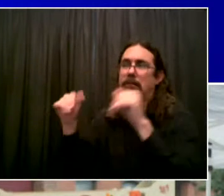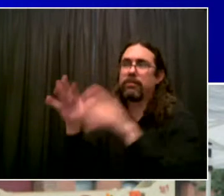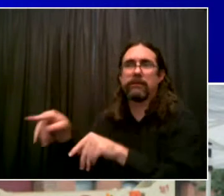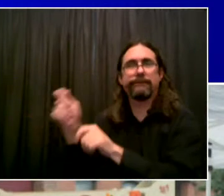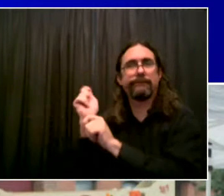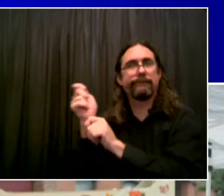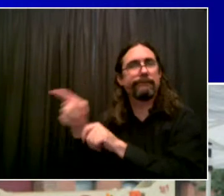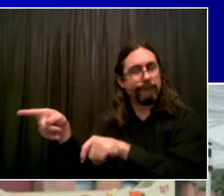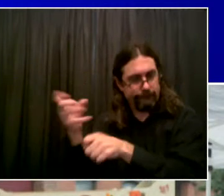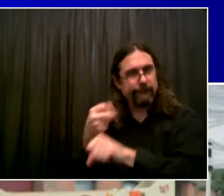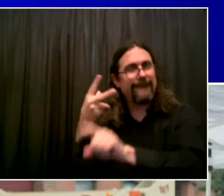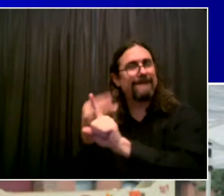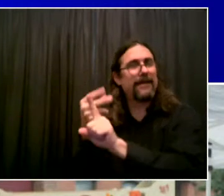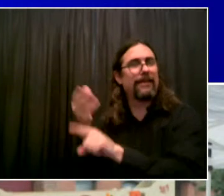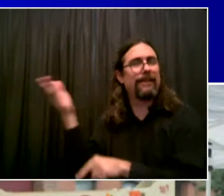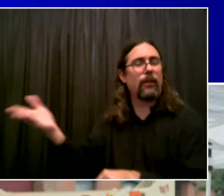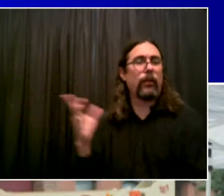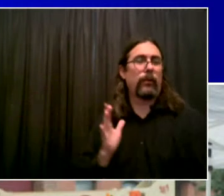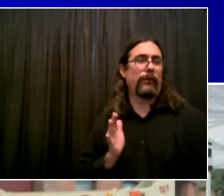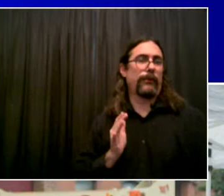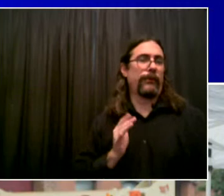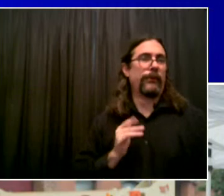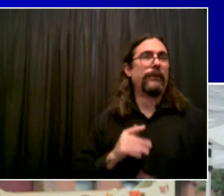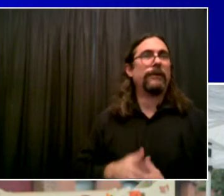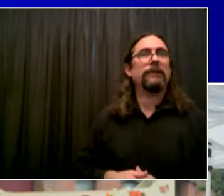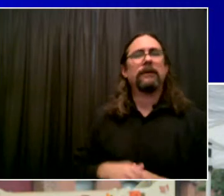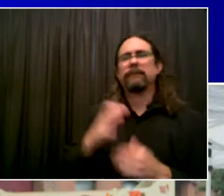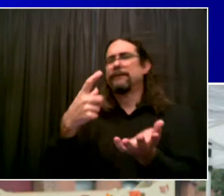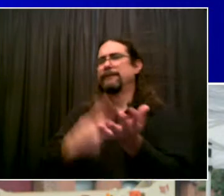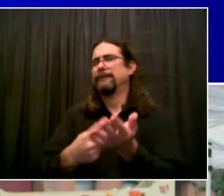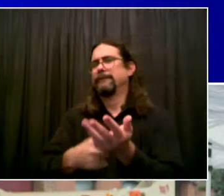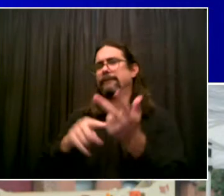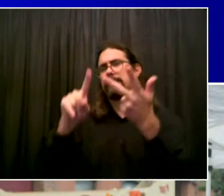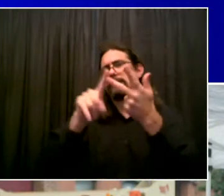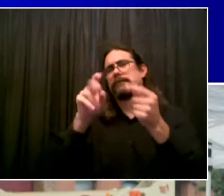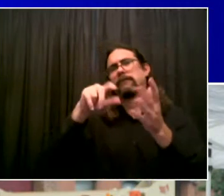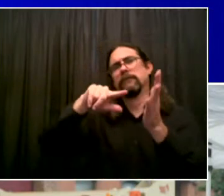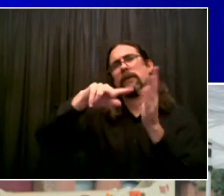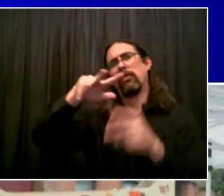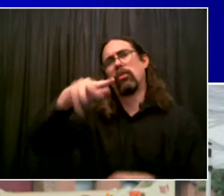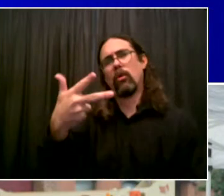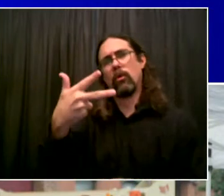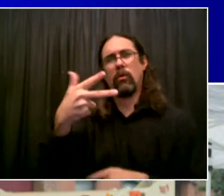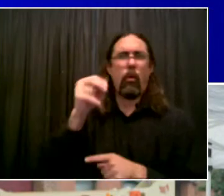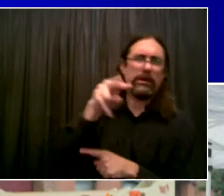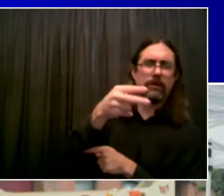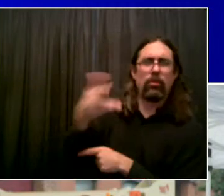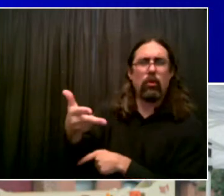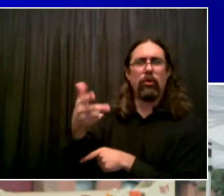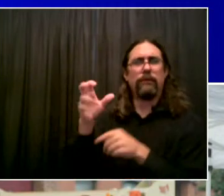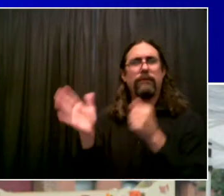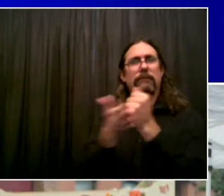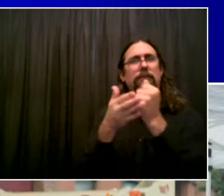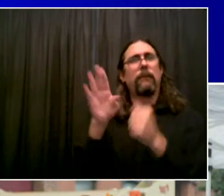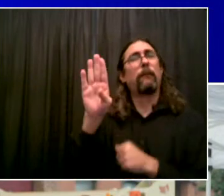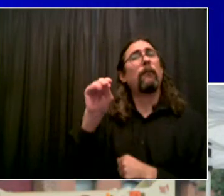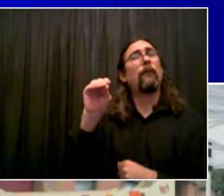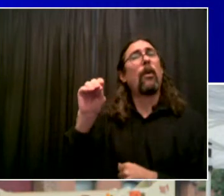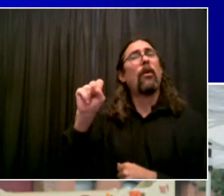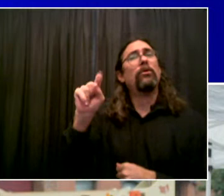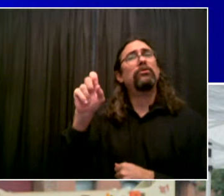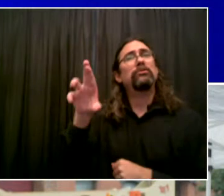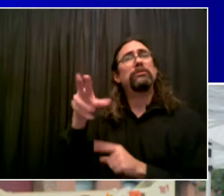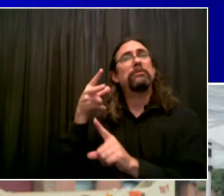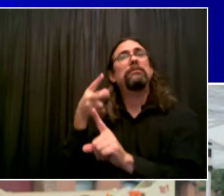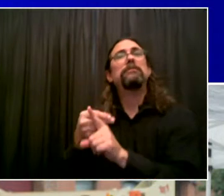in addition to immunocompromised individuals. We are ready. As we talked about last week, New York City is ready to start providing the booster shots